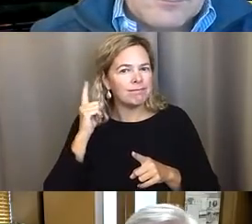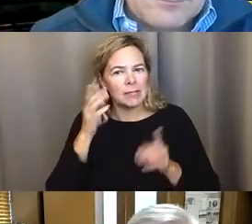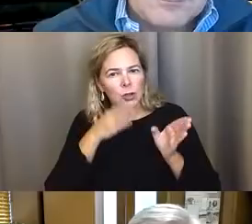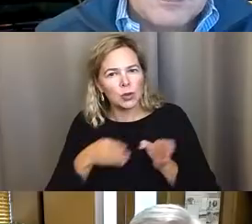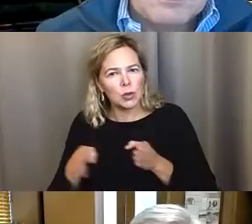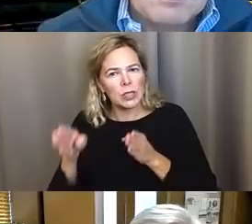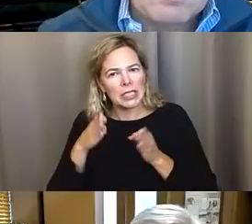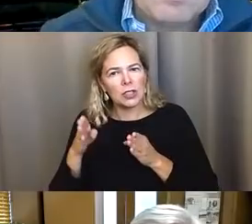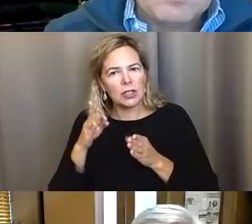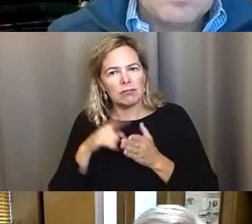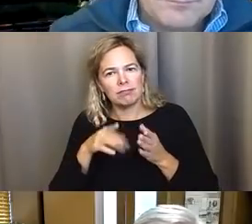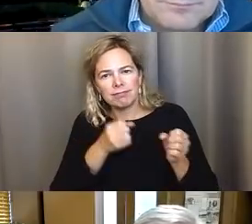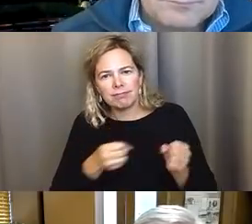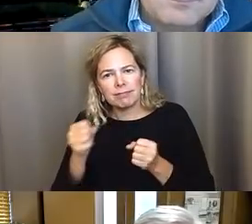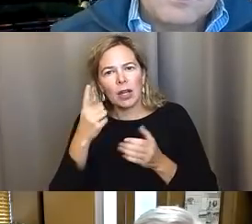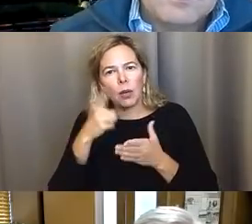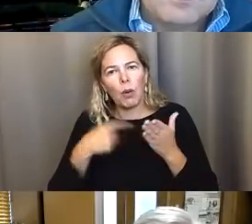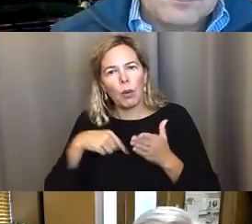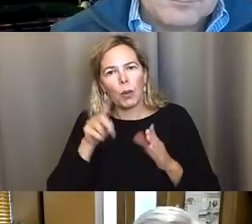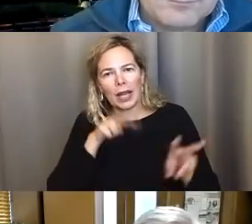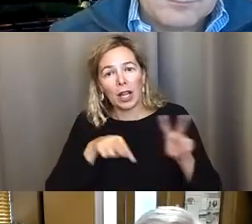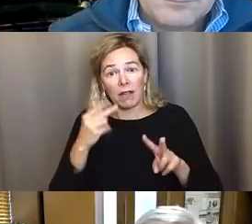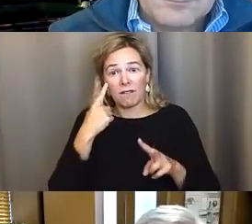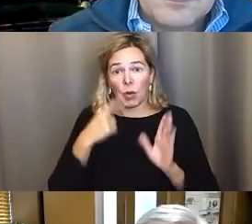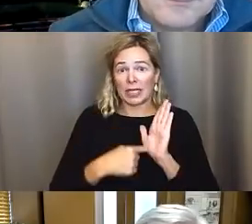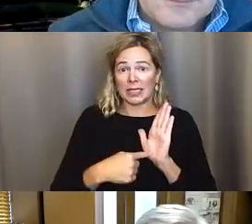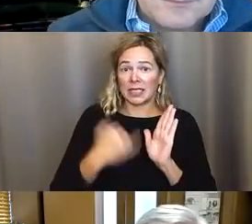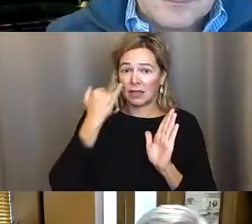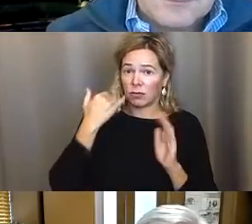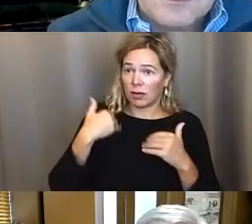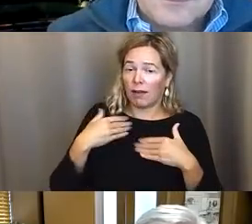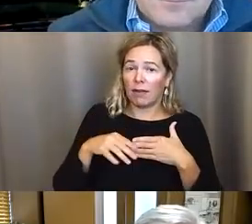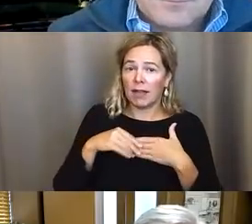for instance, if we do have the flexibility to